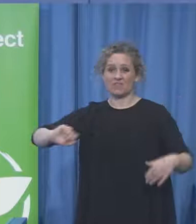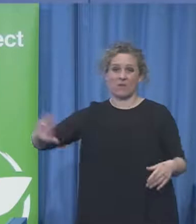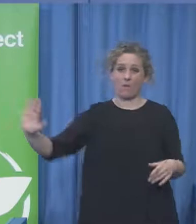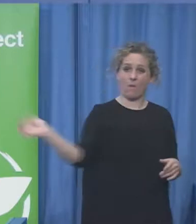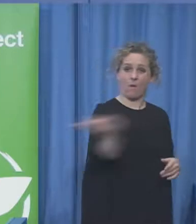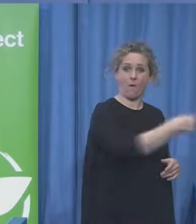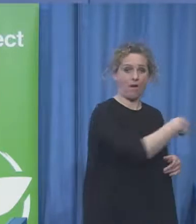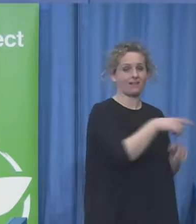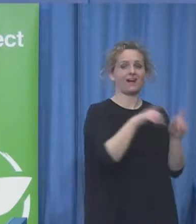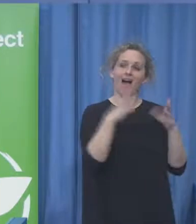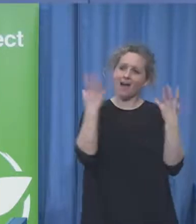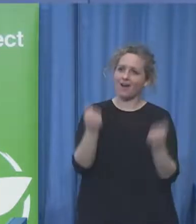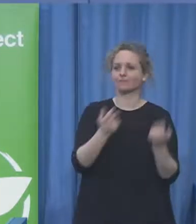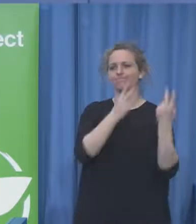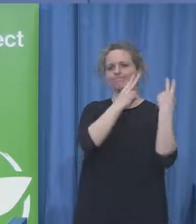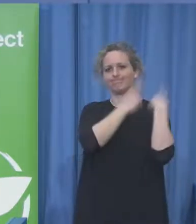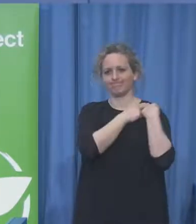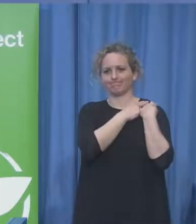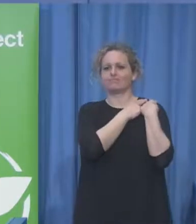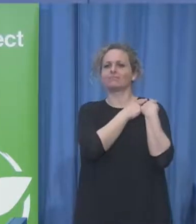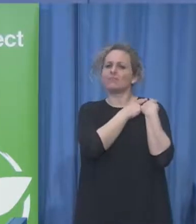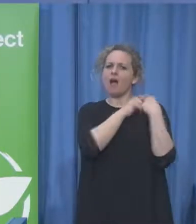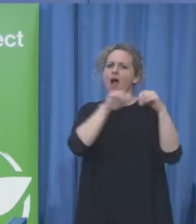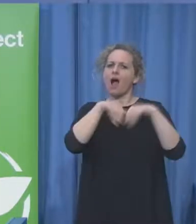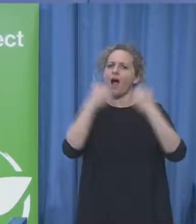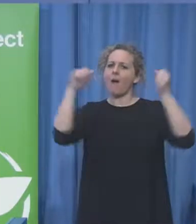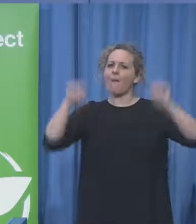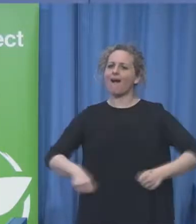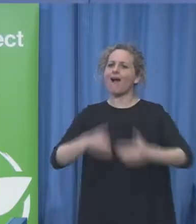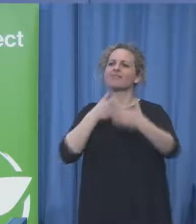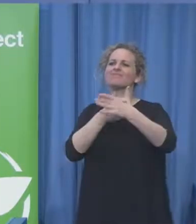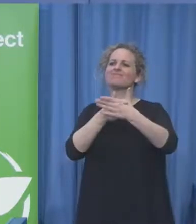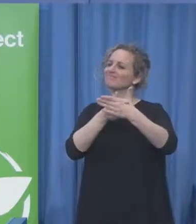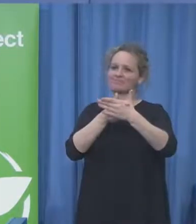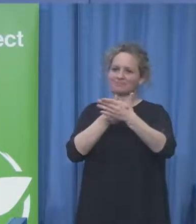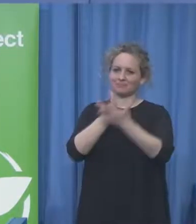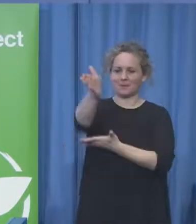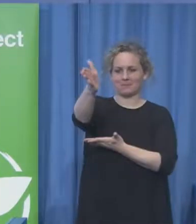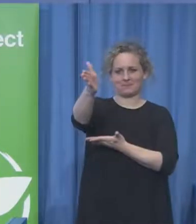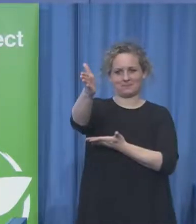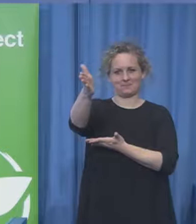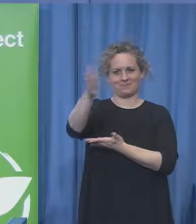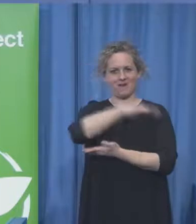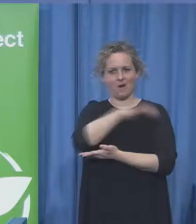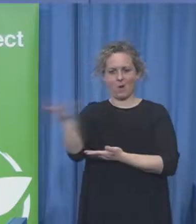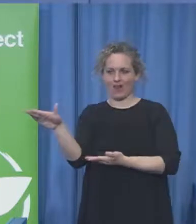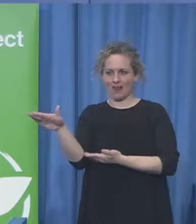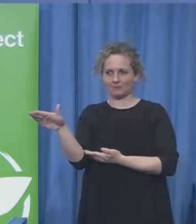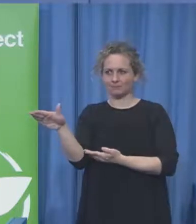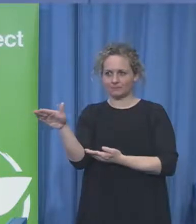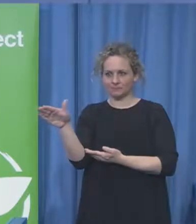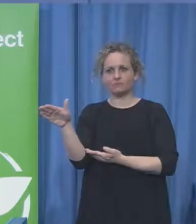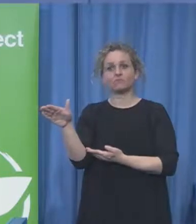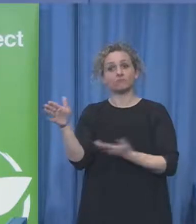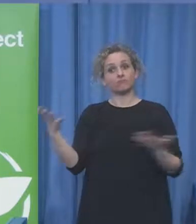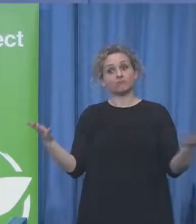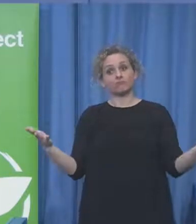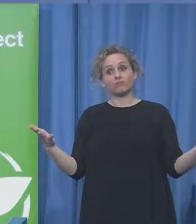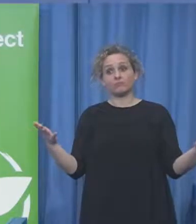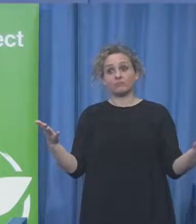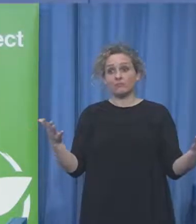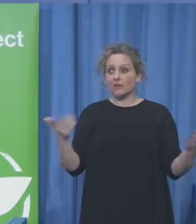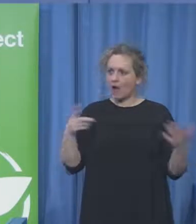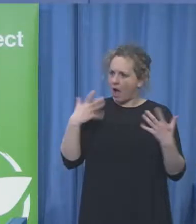to the diversity of persons with disabilities and addressed the particular challenges and barriers faced by the persons